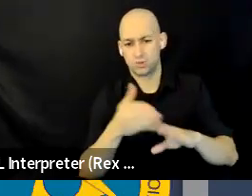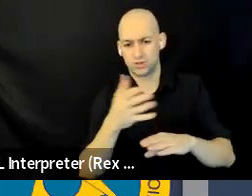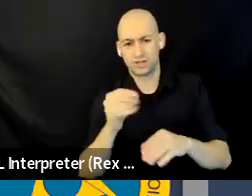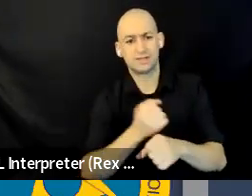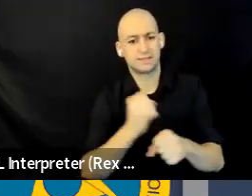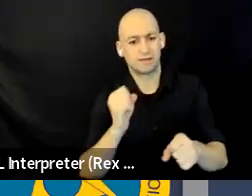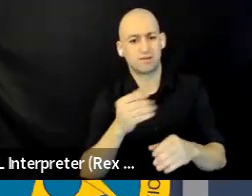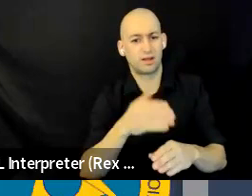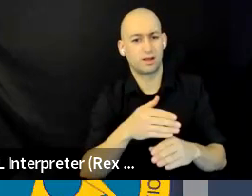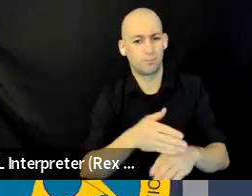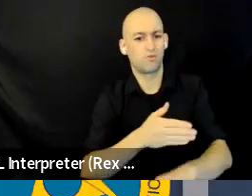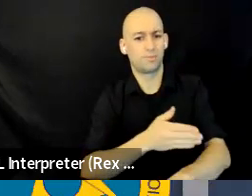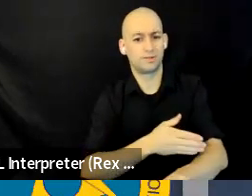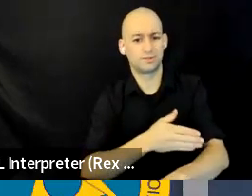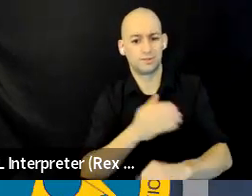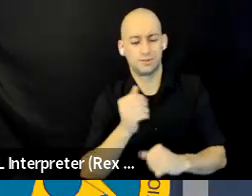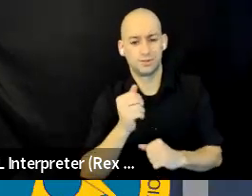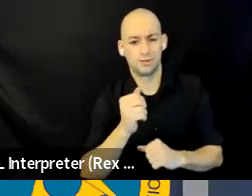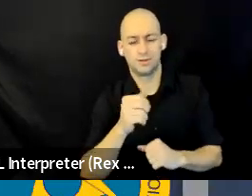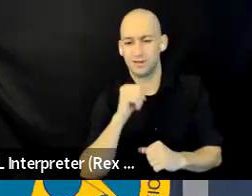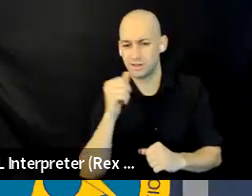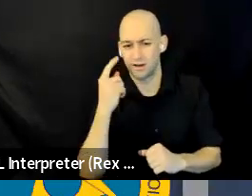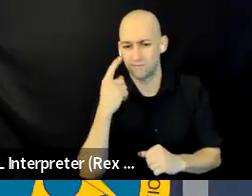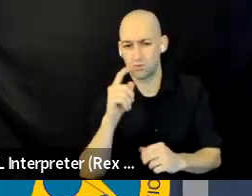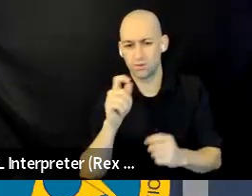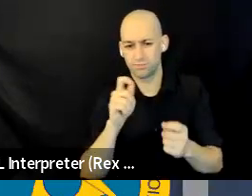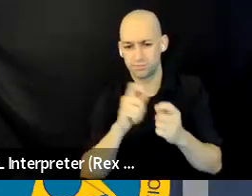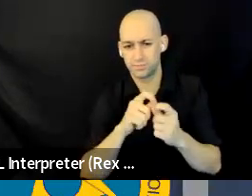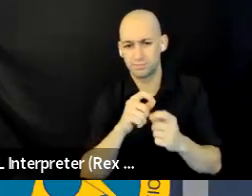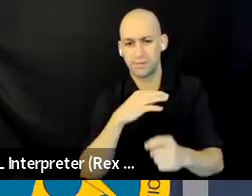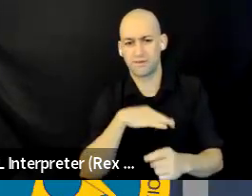not necessarily for the pure benefit of reducing congestion.